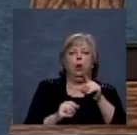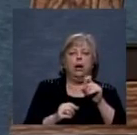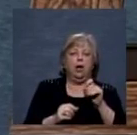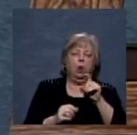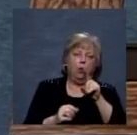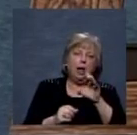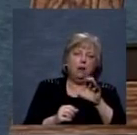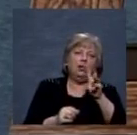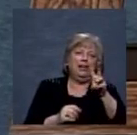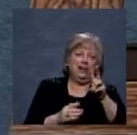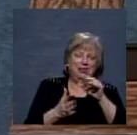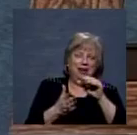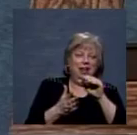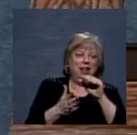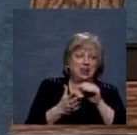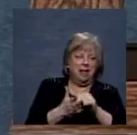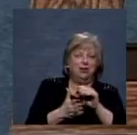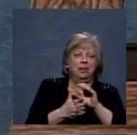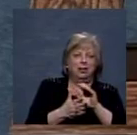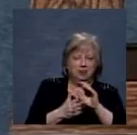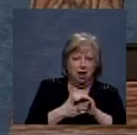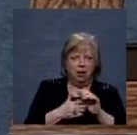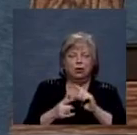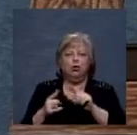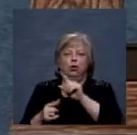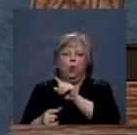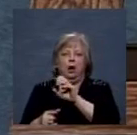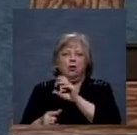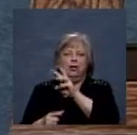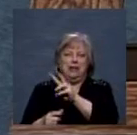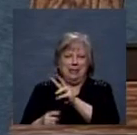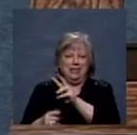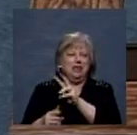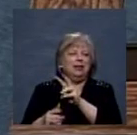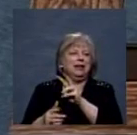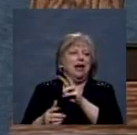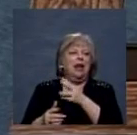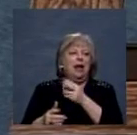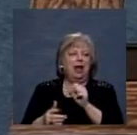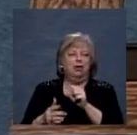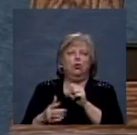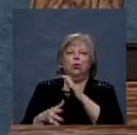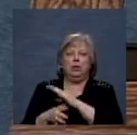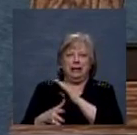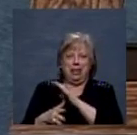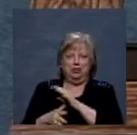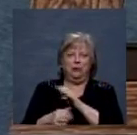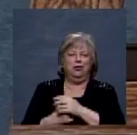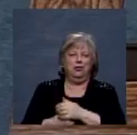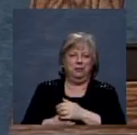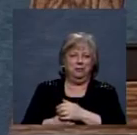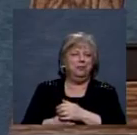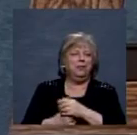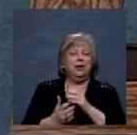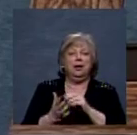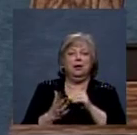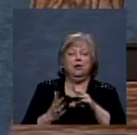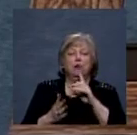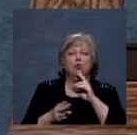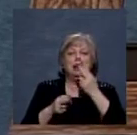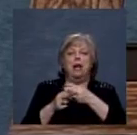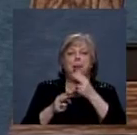to 106 Arkansas high school seniors, selected Comcast Leaders and Achievers Scholarship recipients. Students are